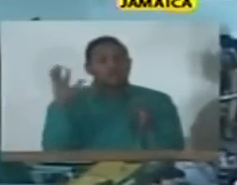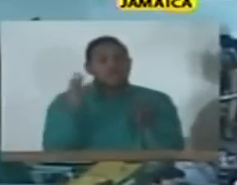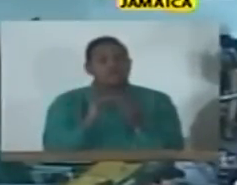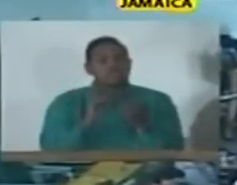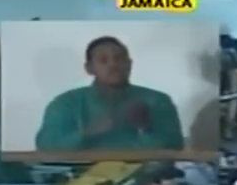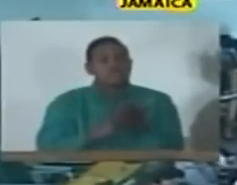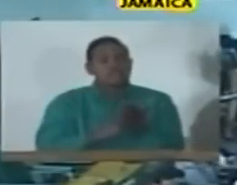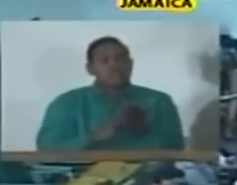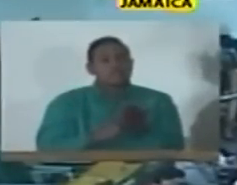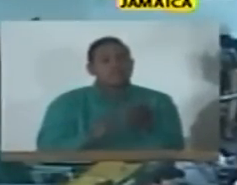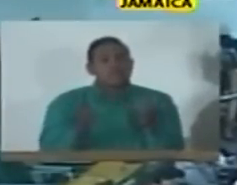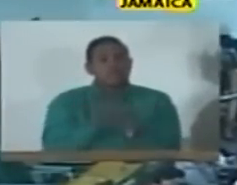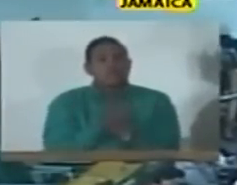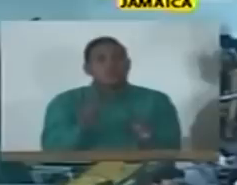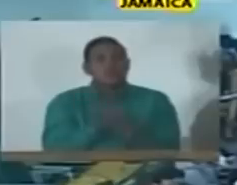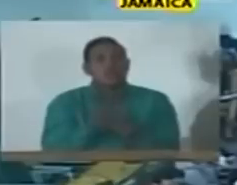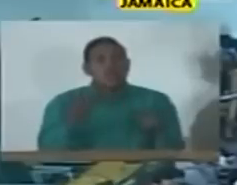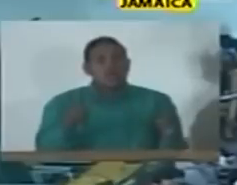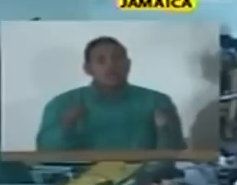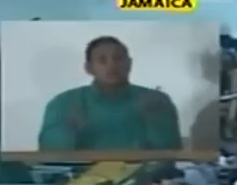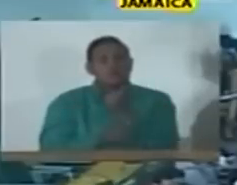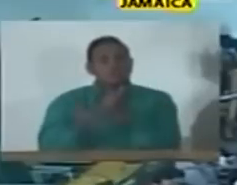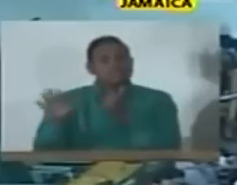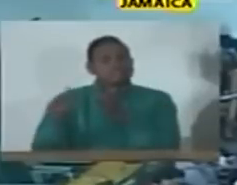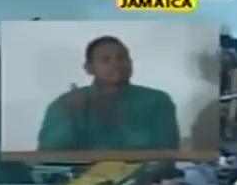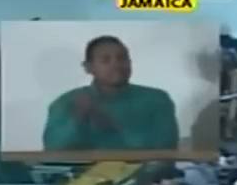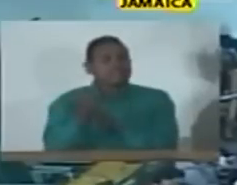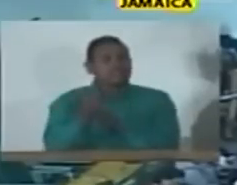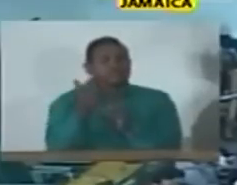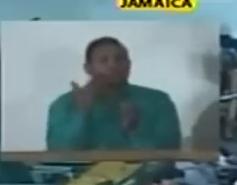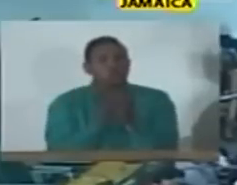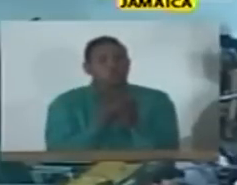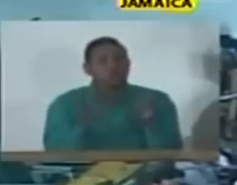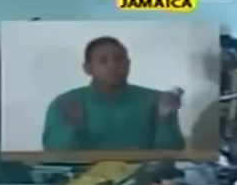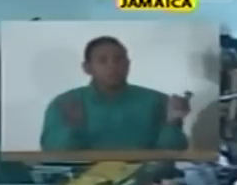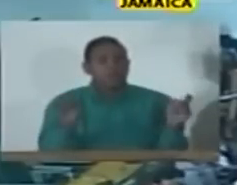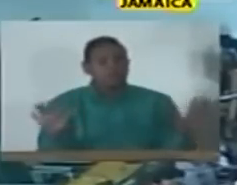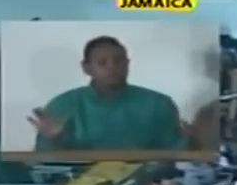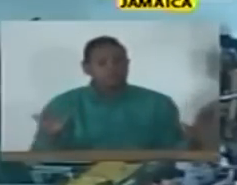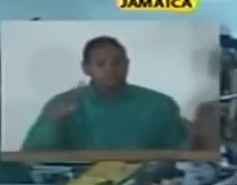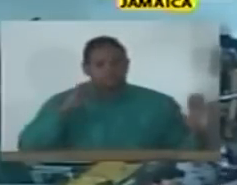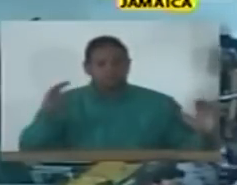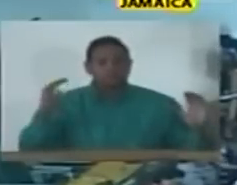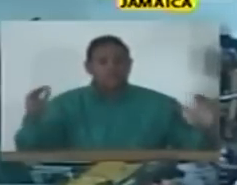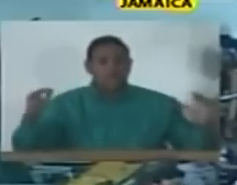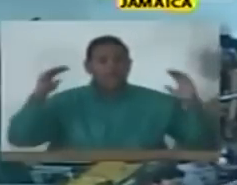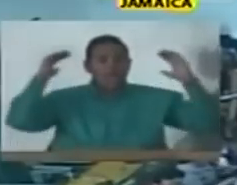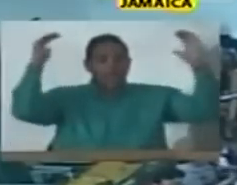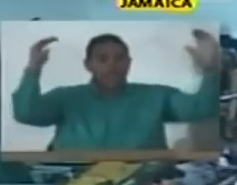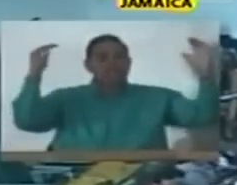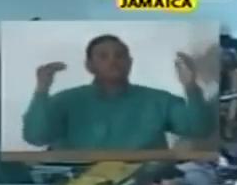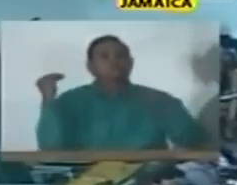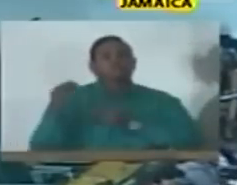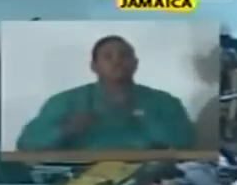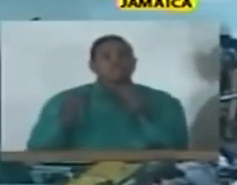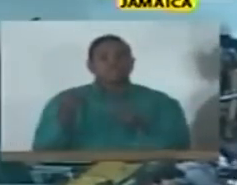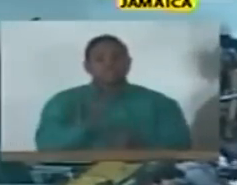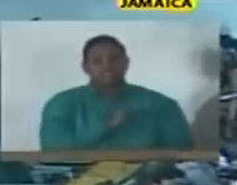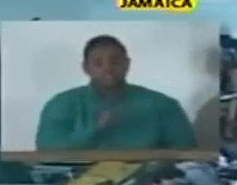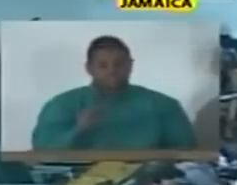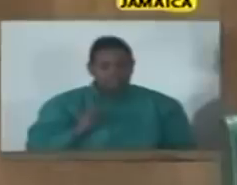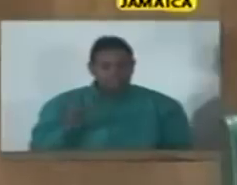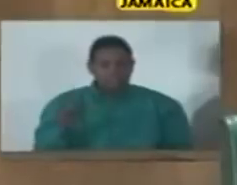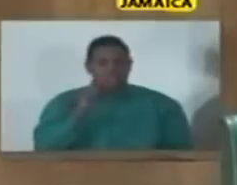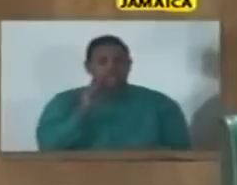was conducted under his leadership was in the highest tradition of the Senate, and if he